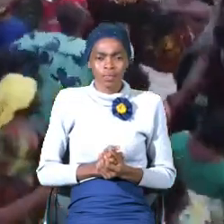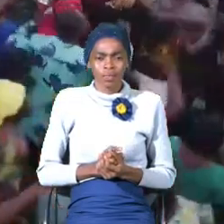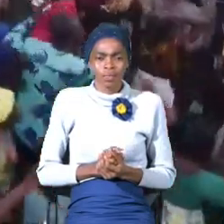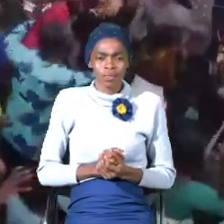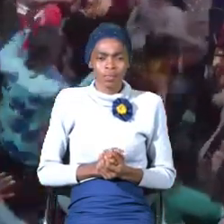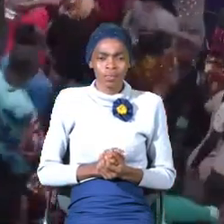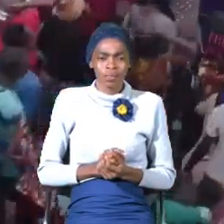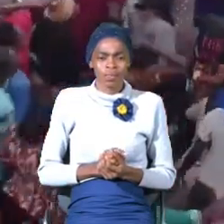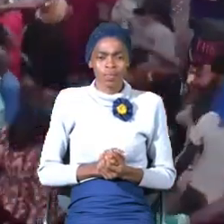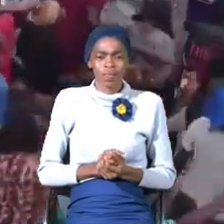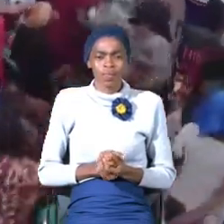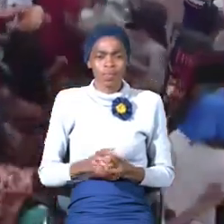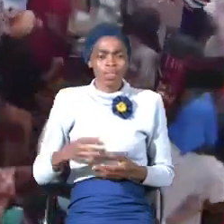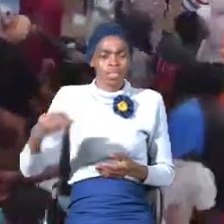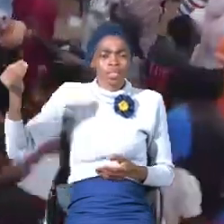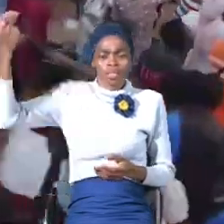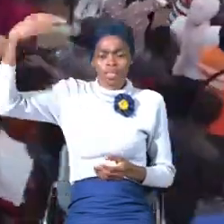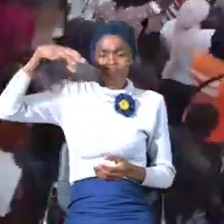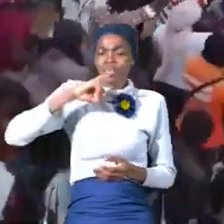Imaledo.